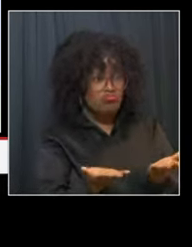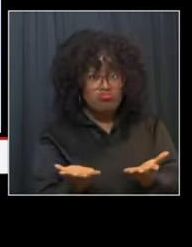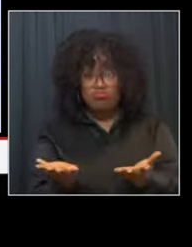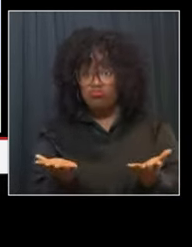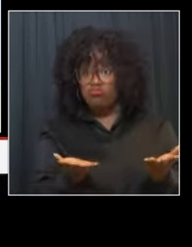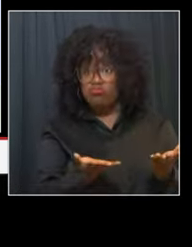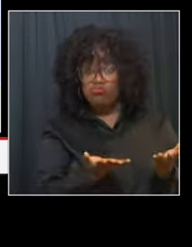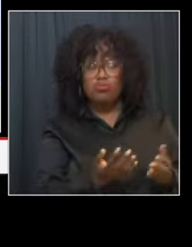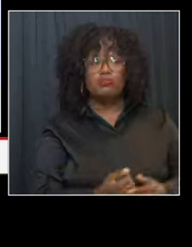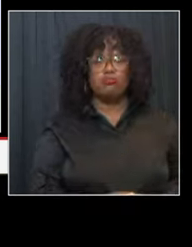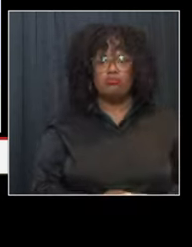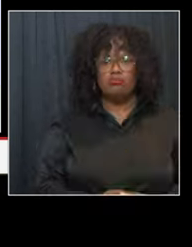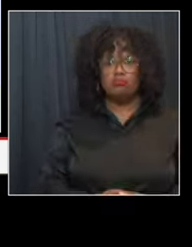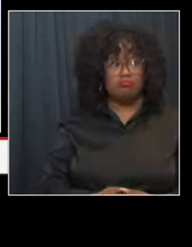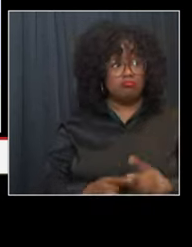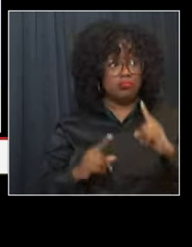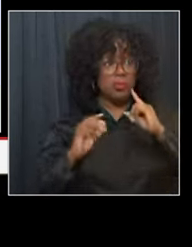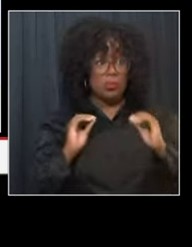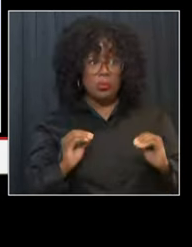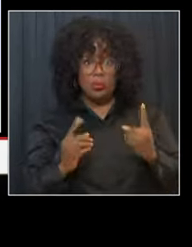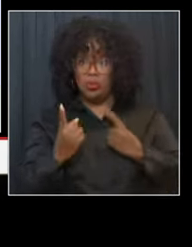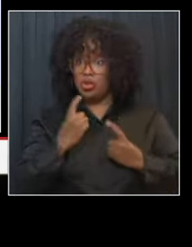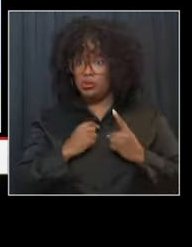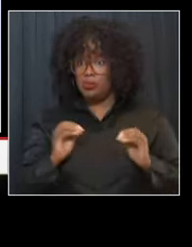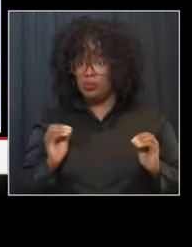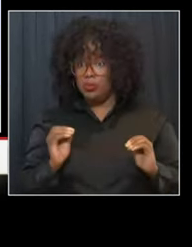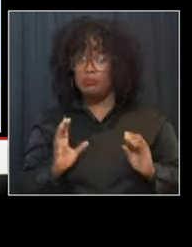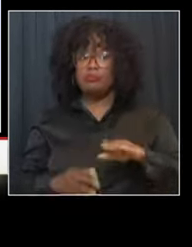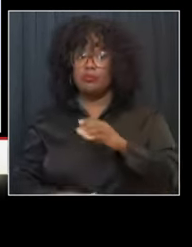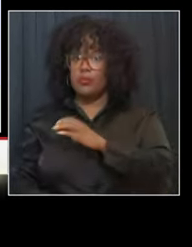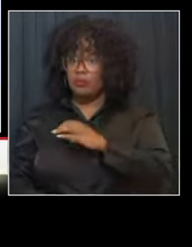Looks like we don't at this point. Oh, okay. Councilman White.